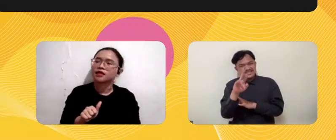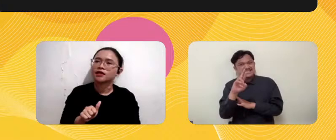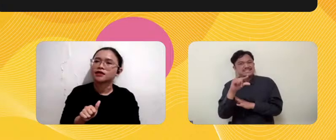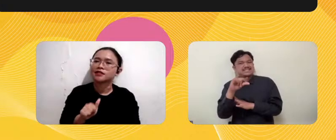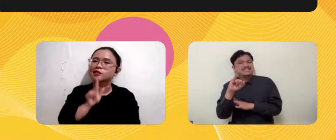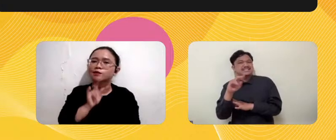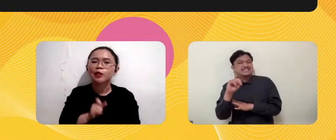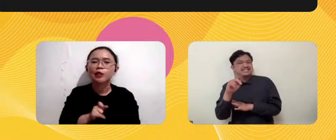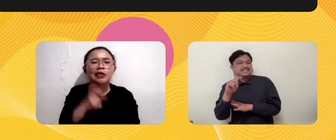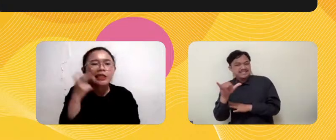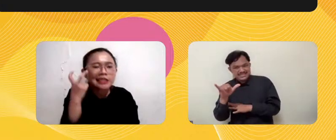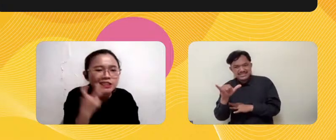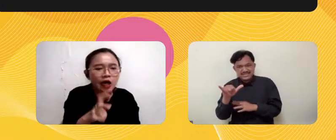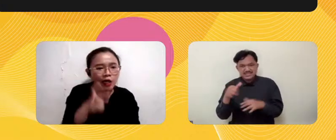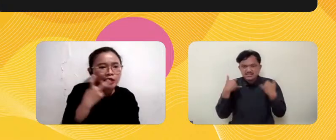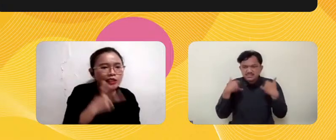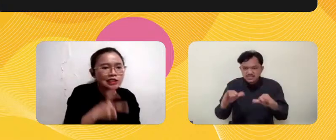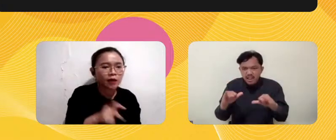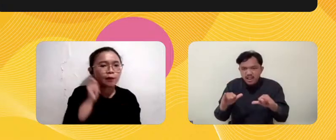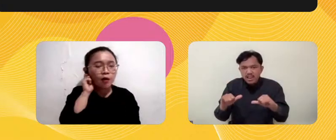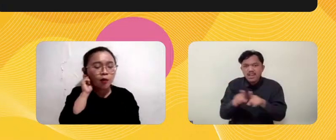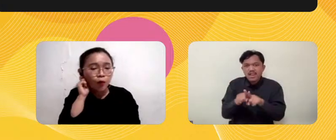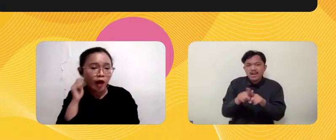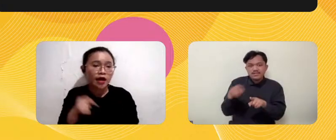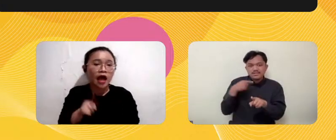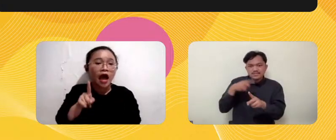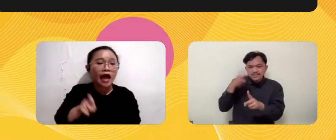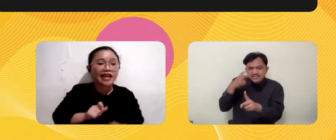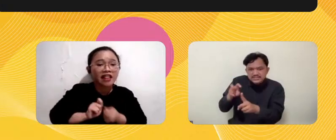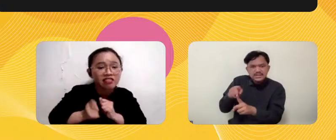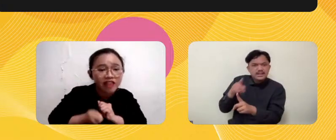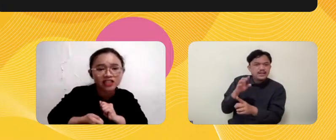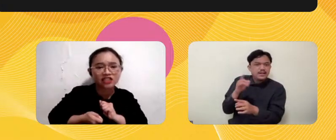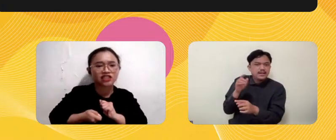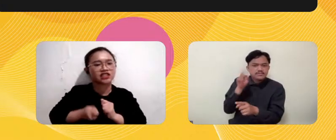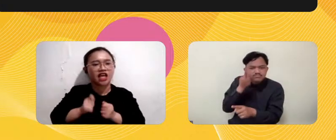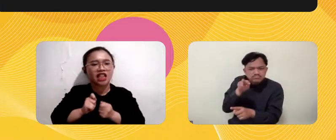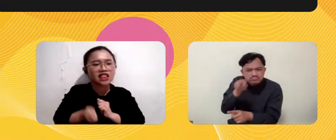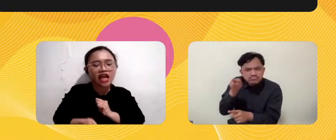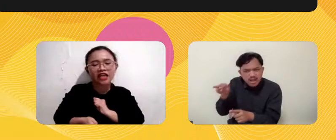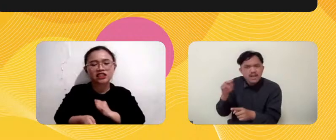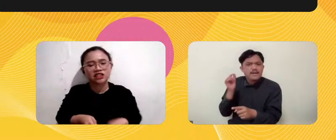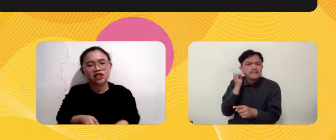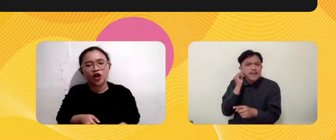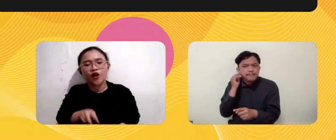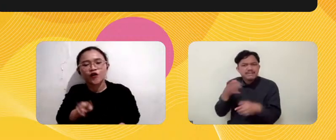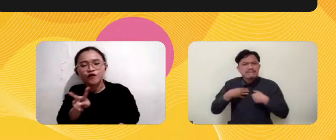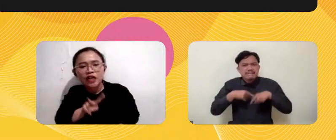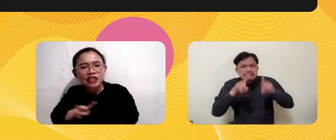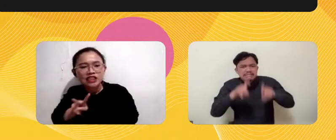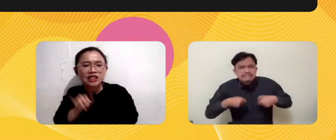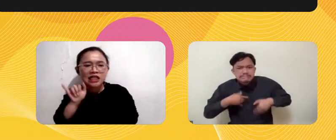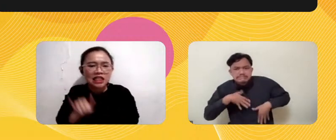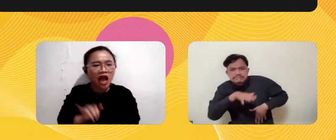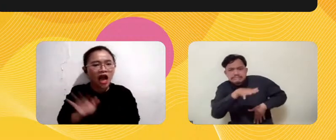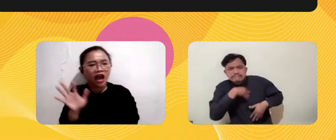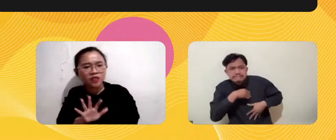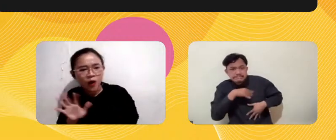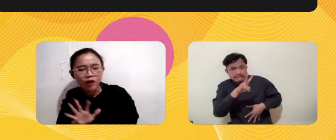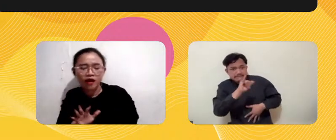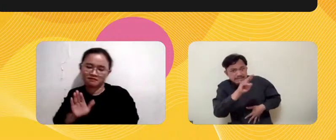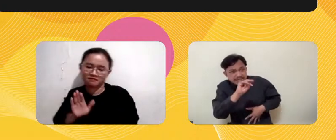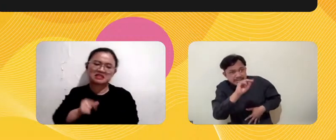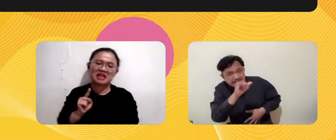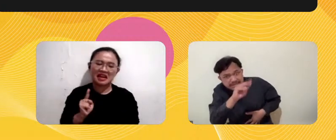they do these sort of tests which are not scientific to check virginity of the new bride or something like